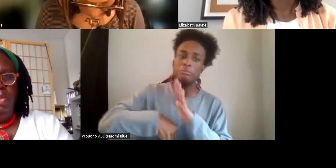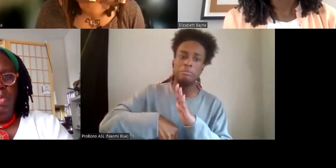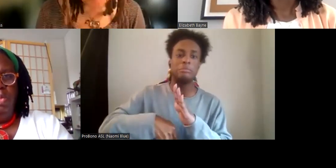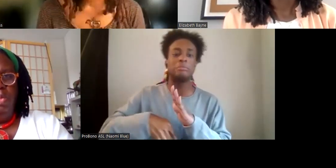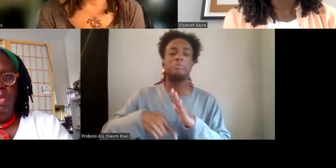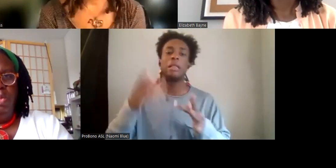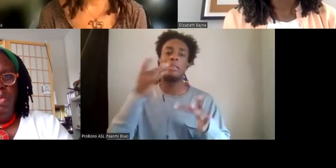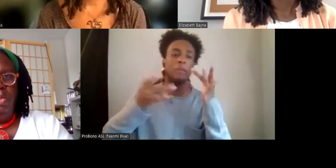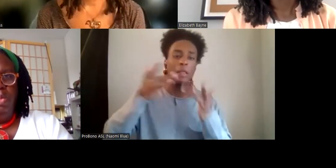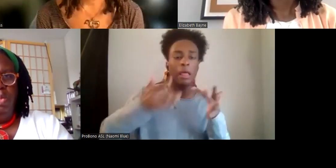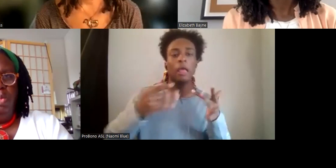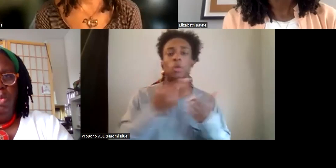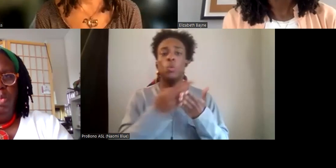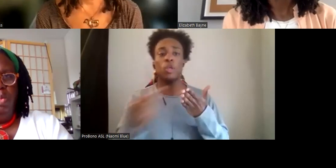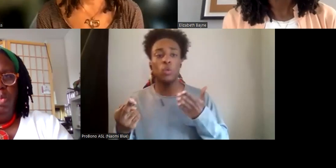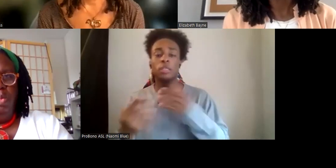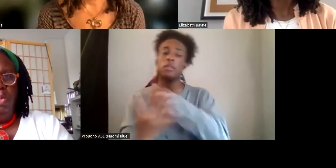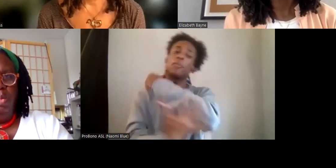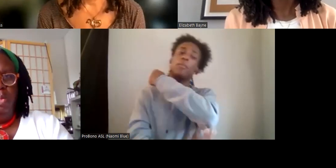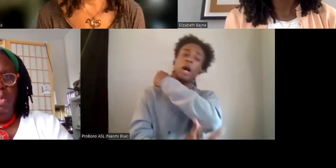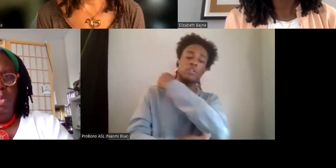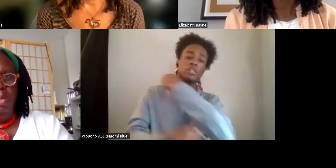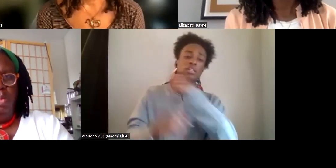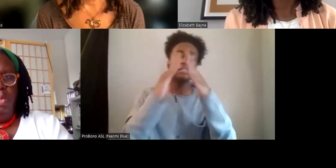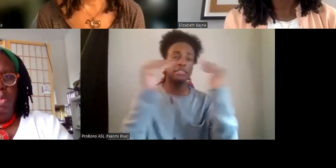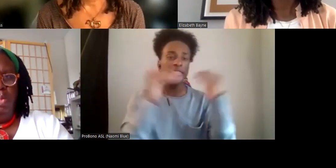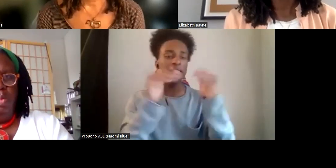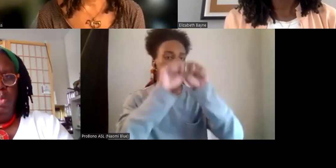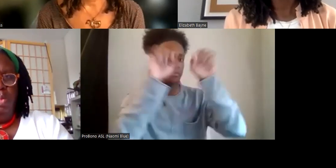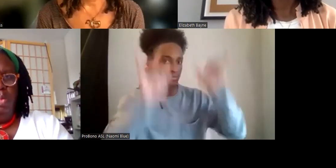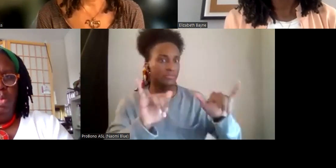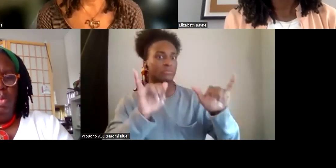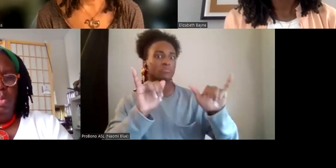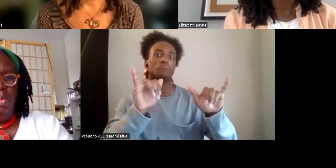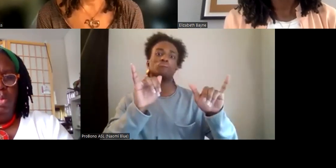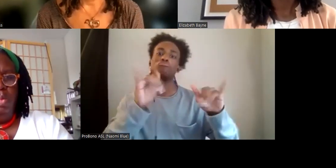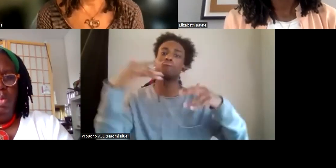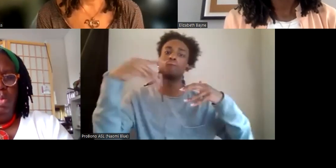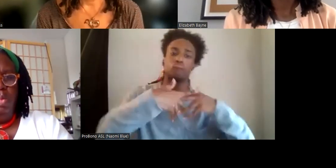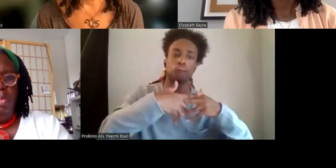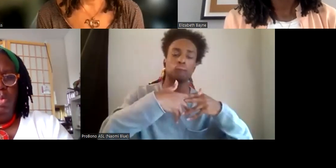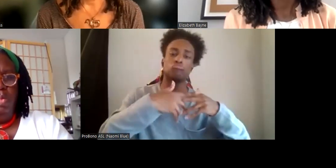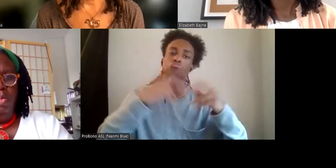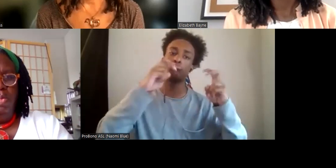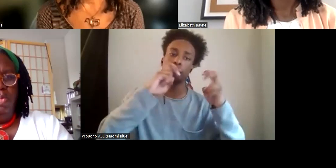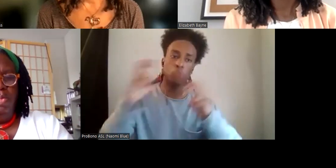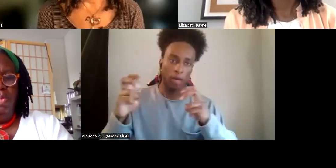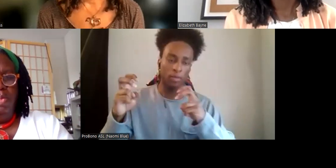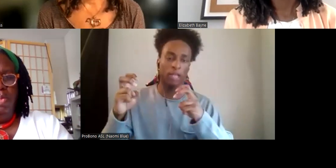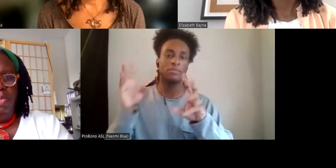systemic issues represented in both pieces. Will you tell us, set up the film, the clip that we're going to